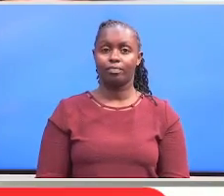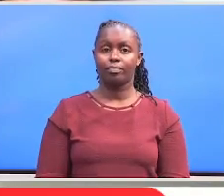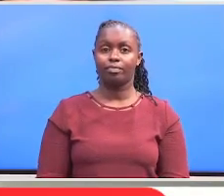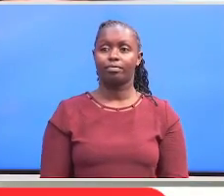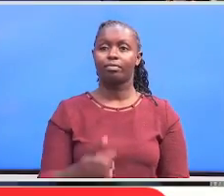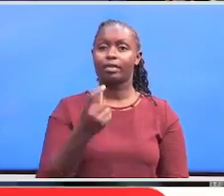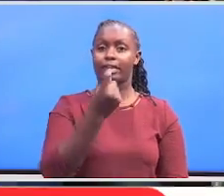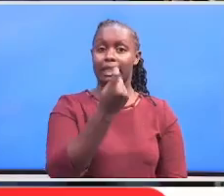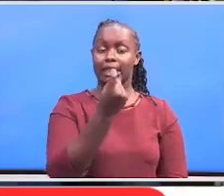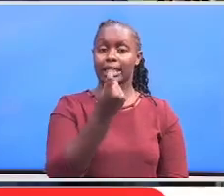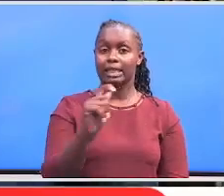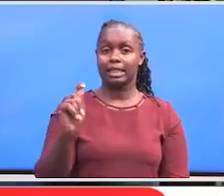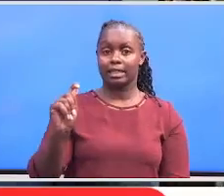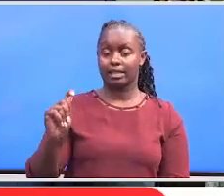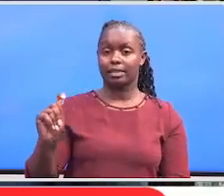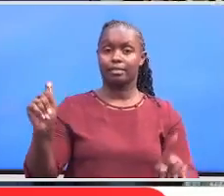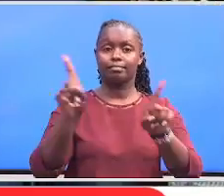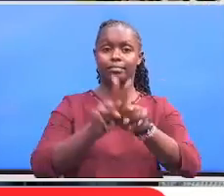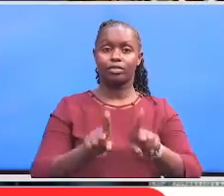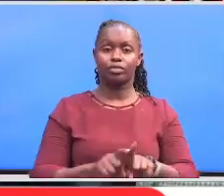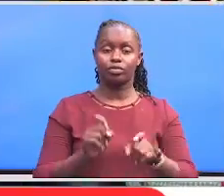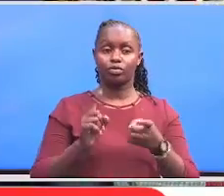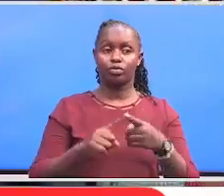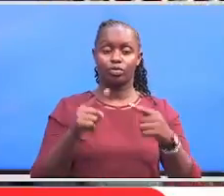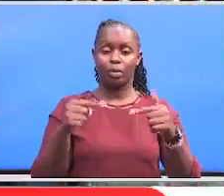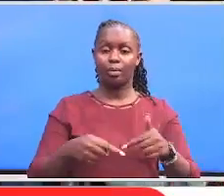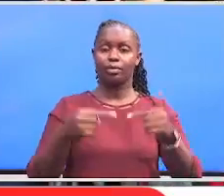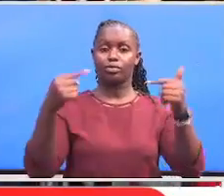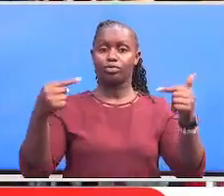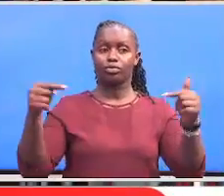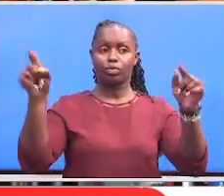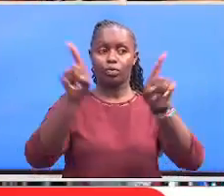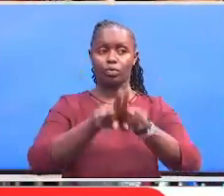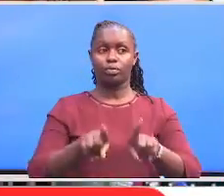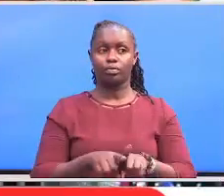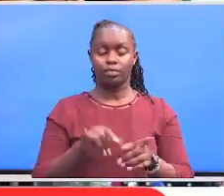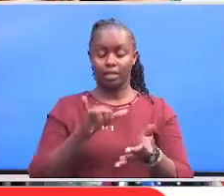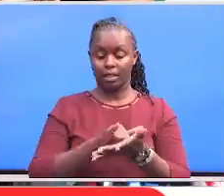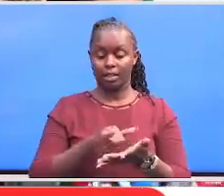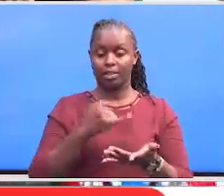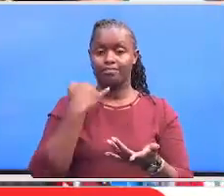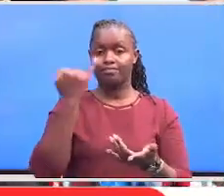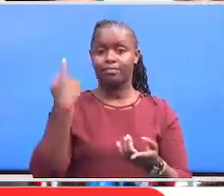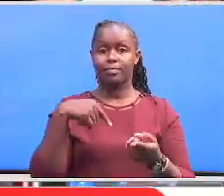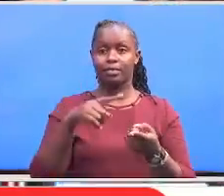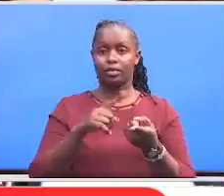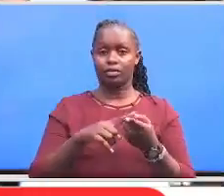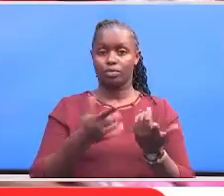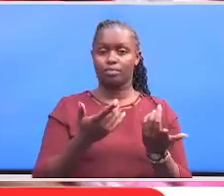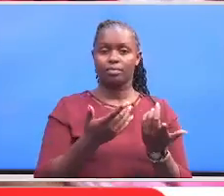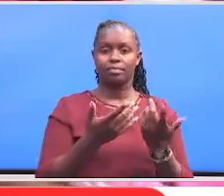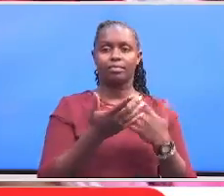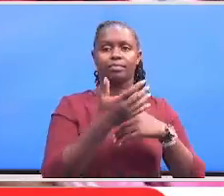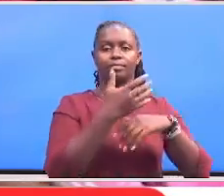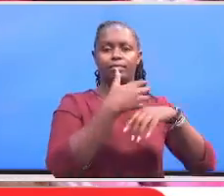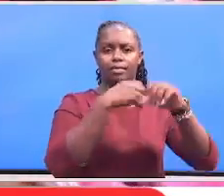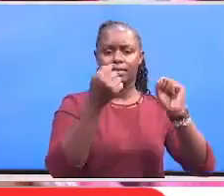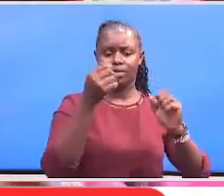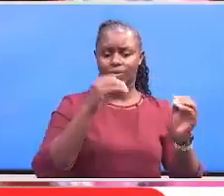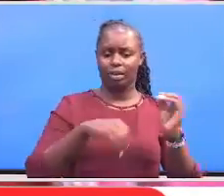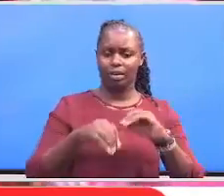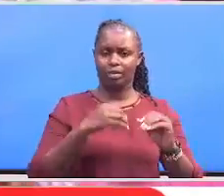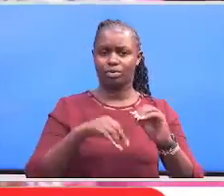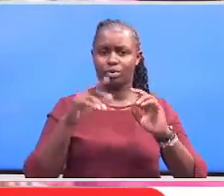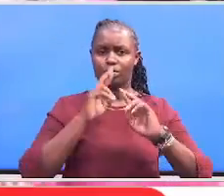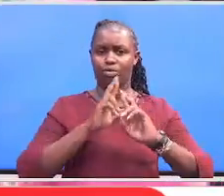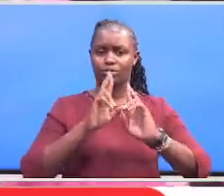ongoing pressure on the government from the opposition to agree to an audit of the 2022 presidential election results has